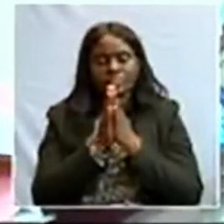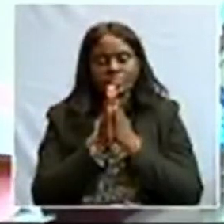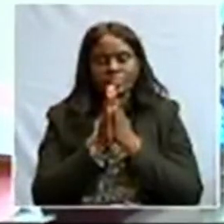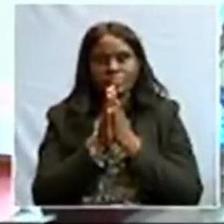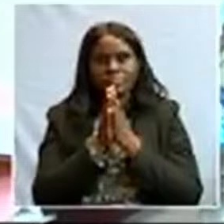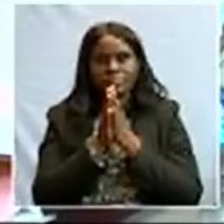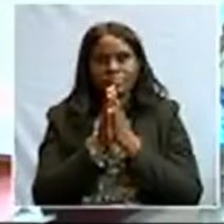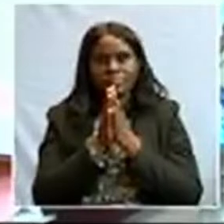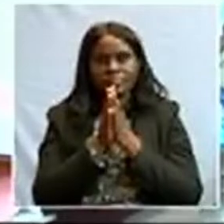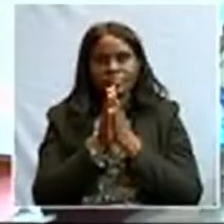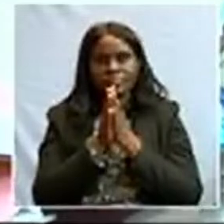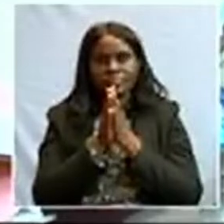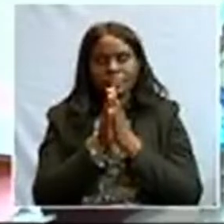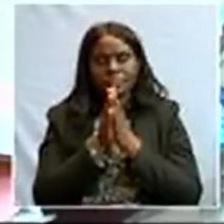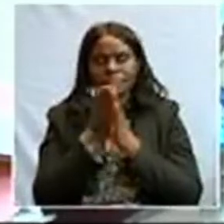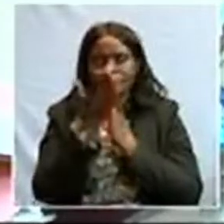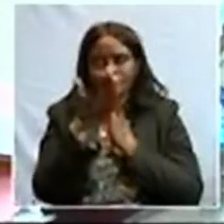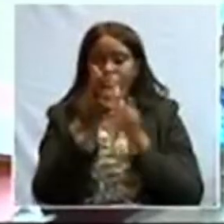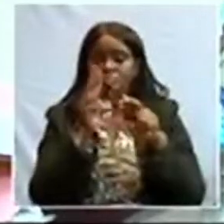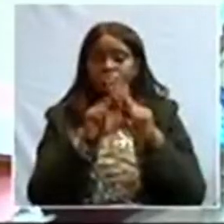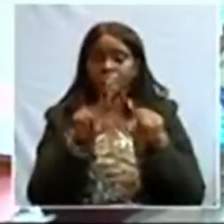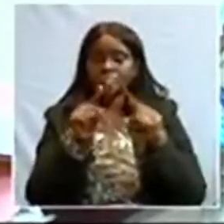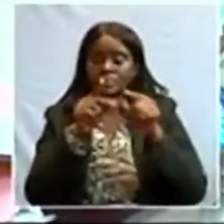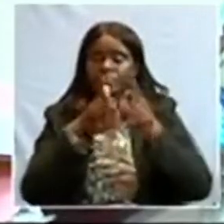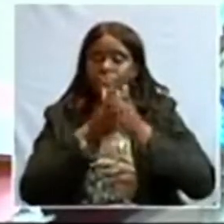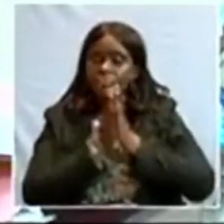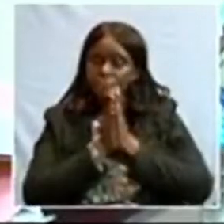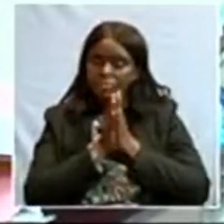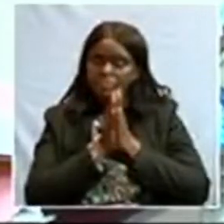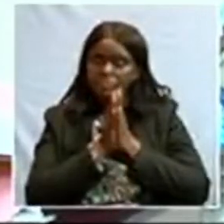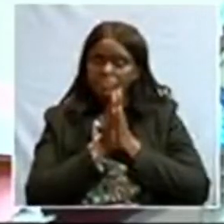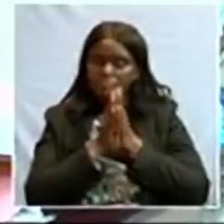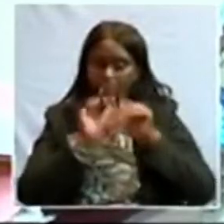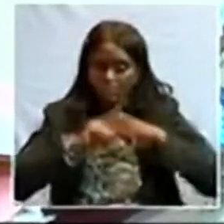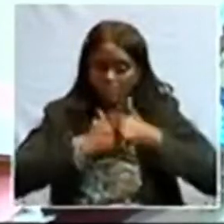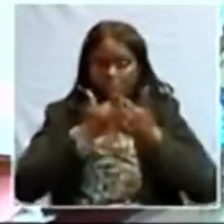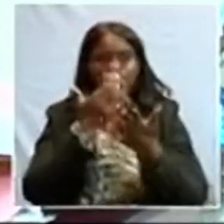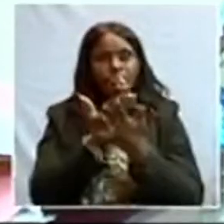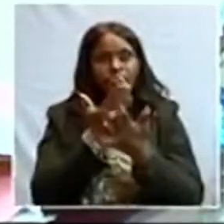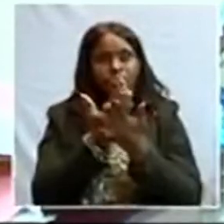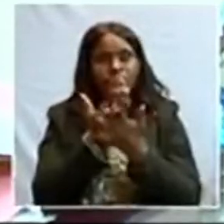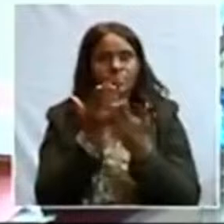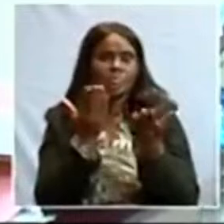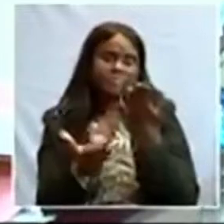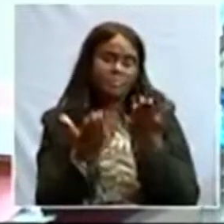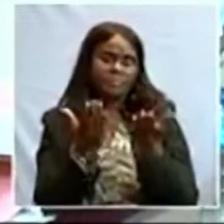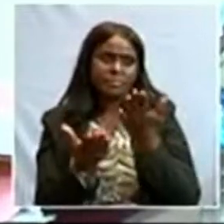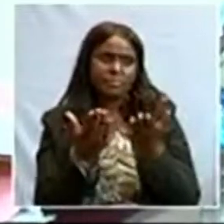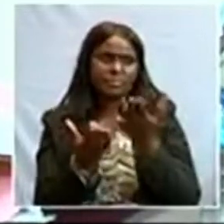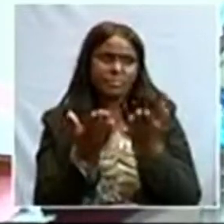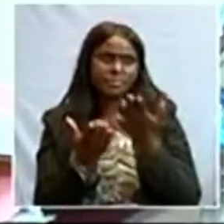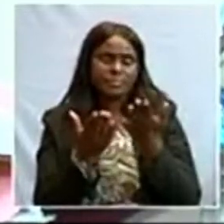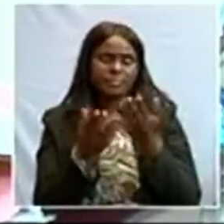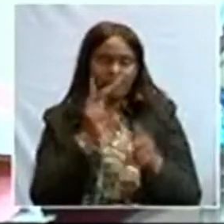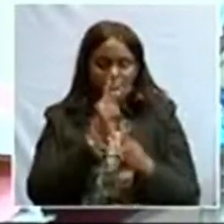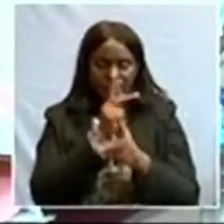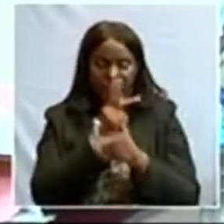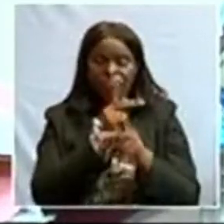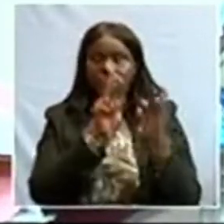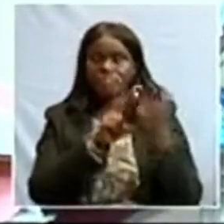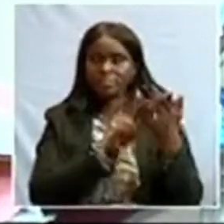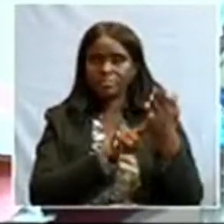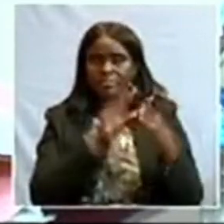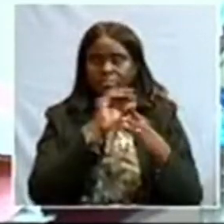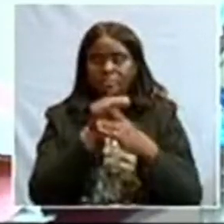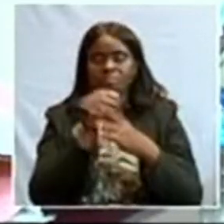from you, Chair. You inquired on our recommendation as to whether we maintain the status quo or